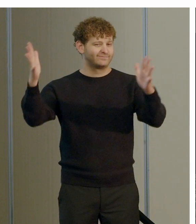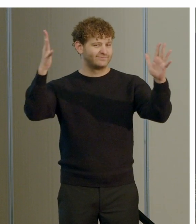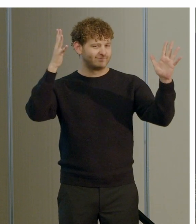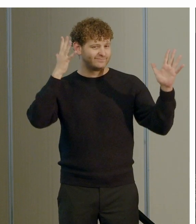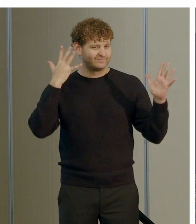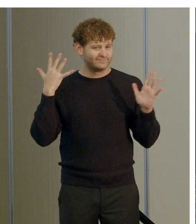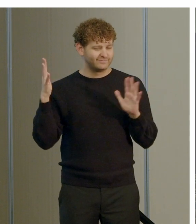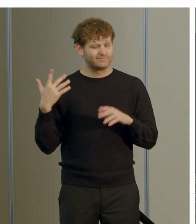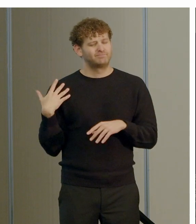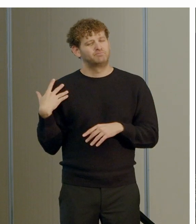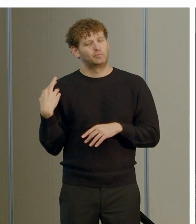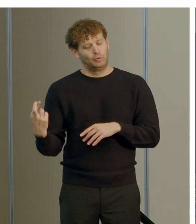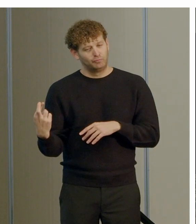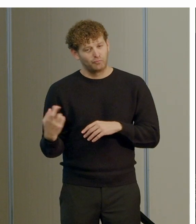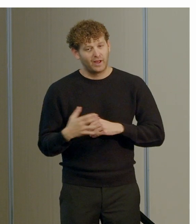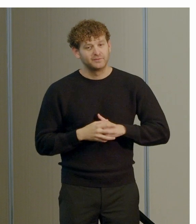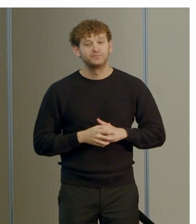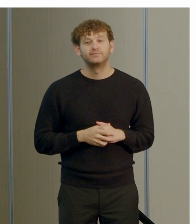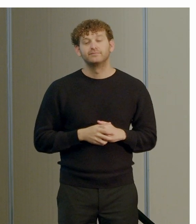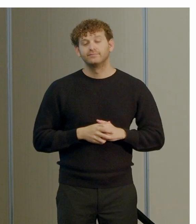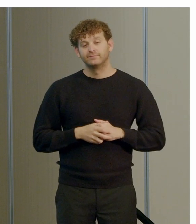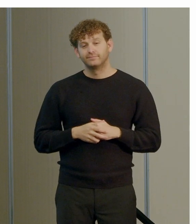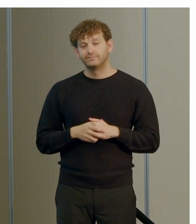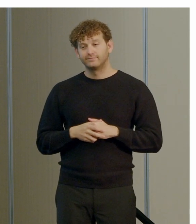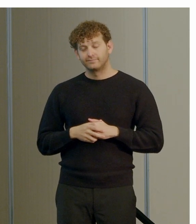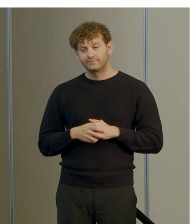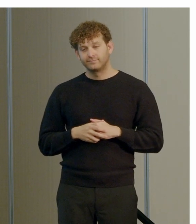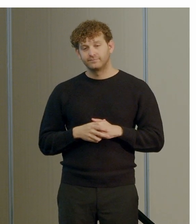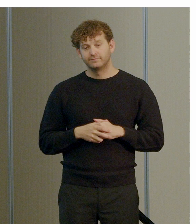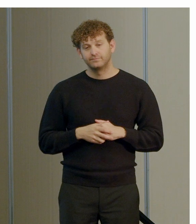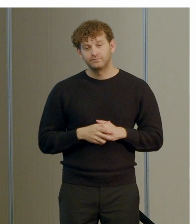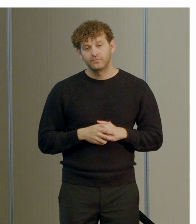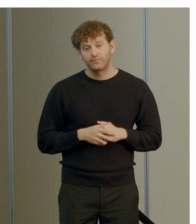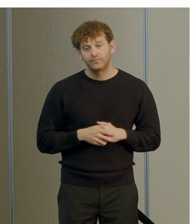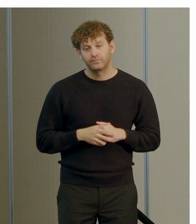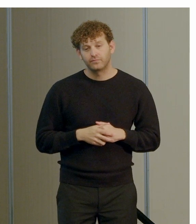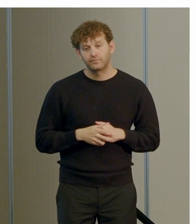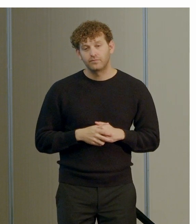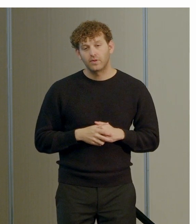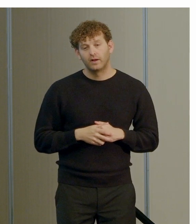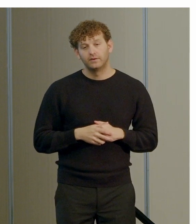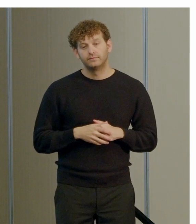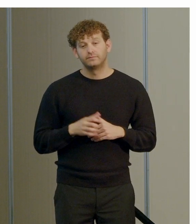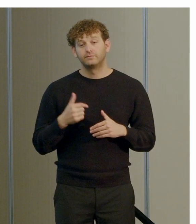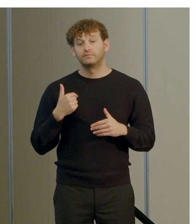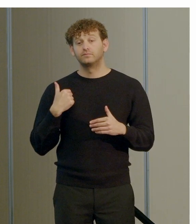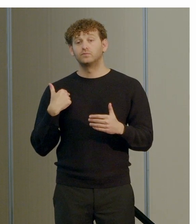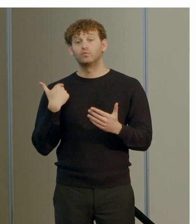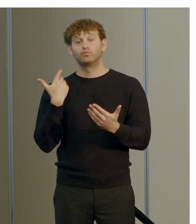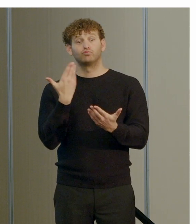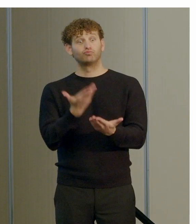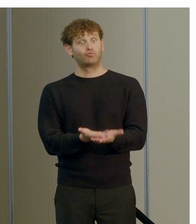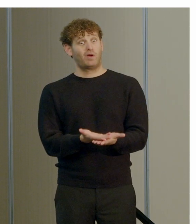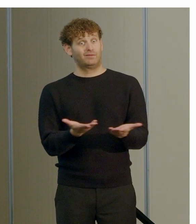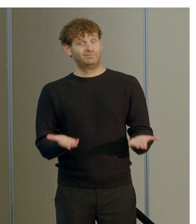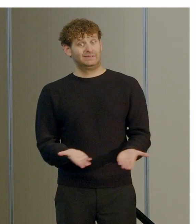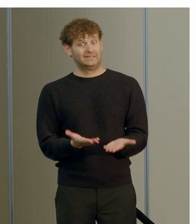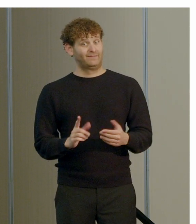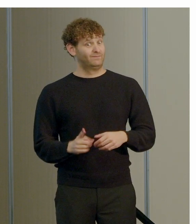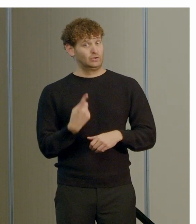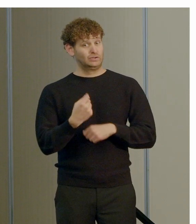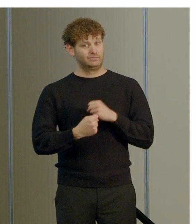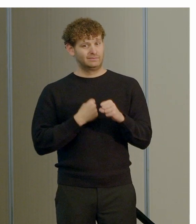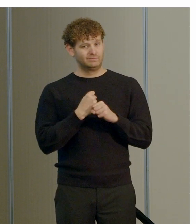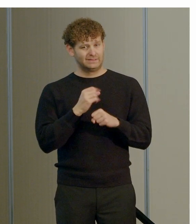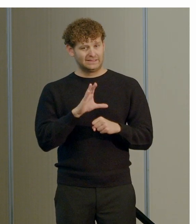So when I came to CSUN the first year, I was on that nonprofit board, and I had